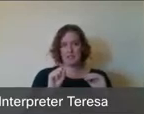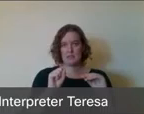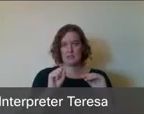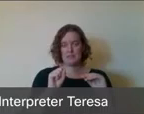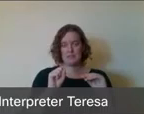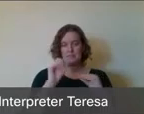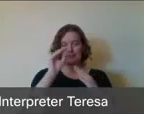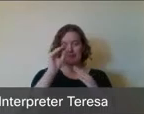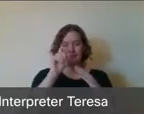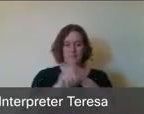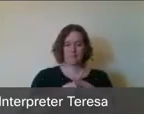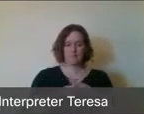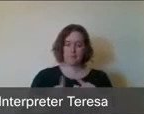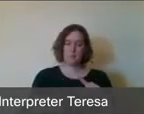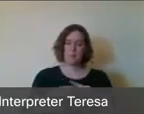yeah, as soon as we